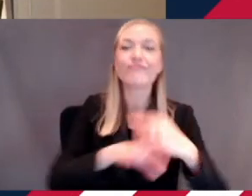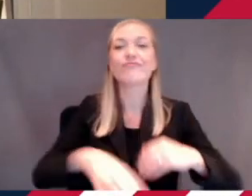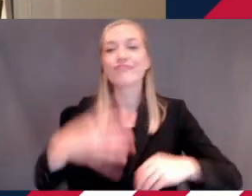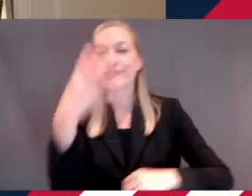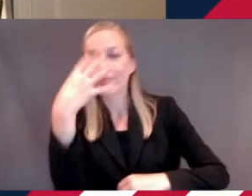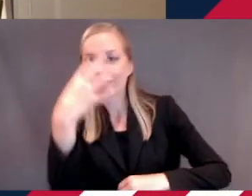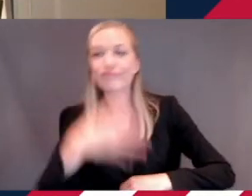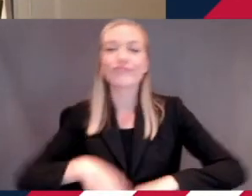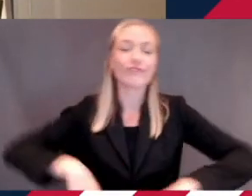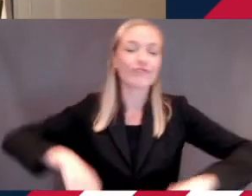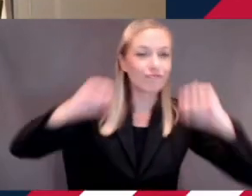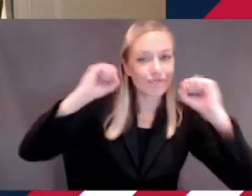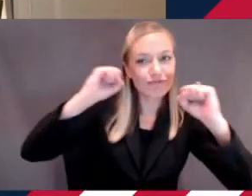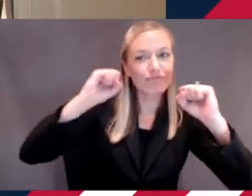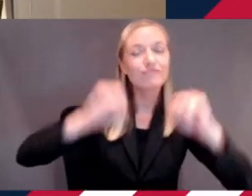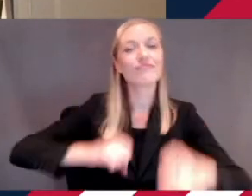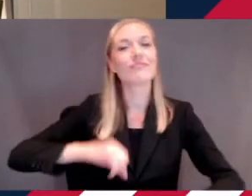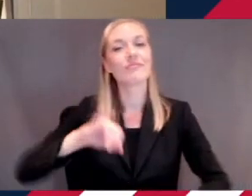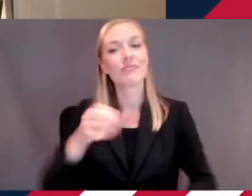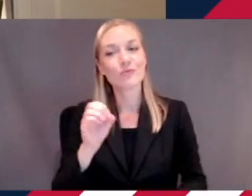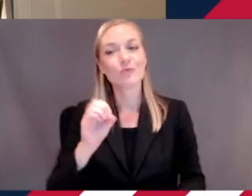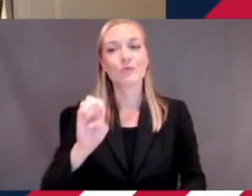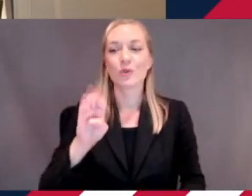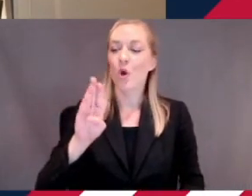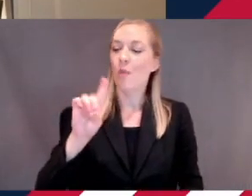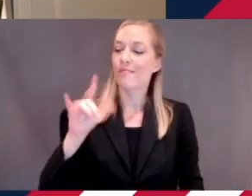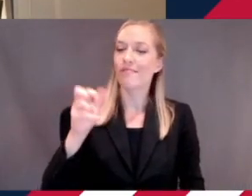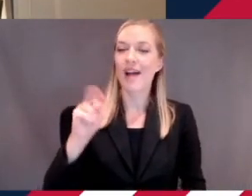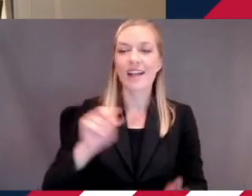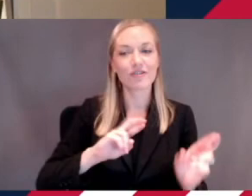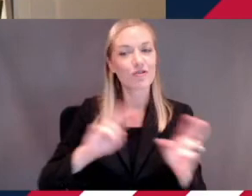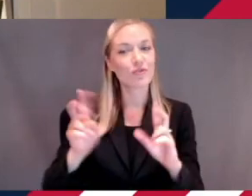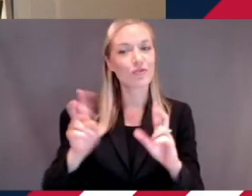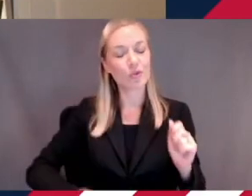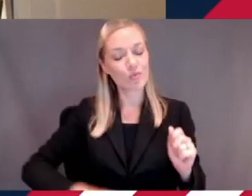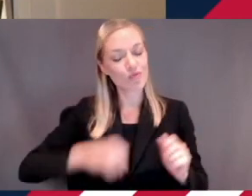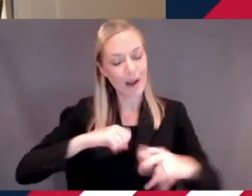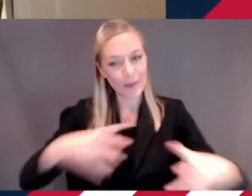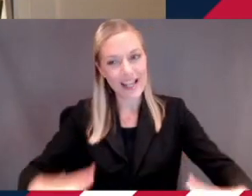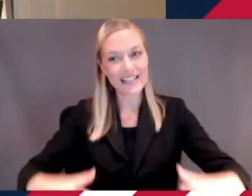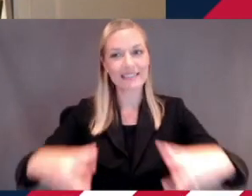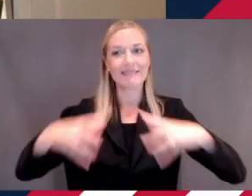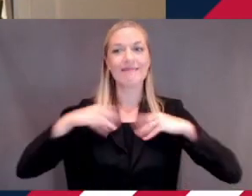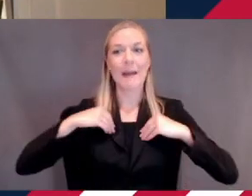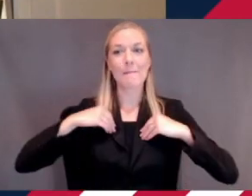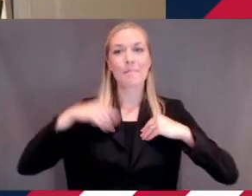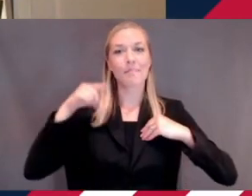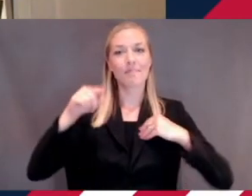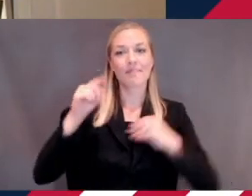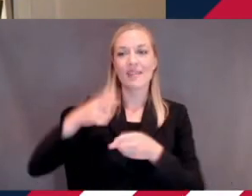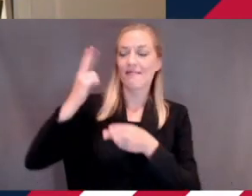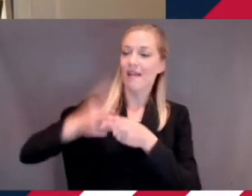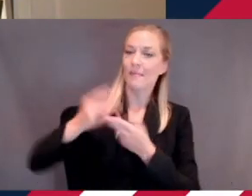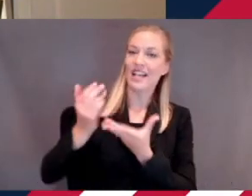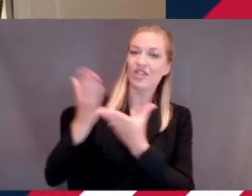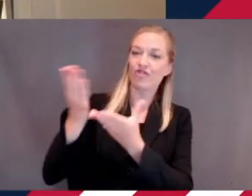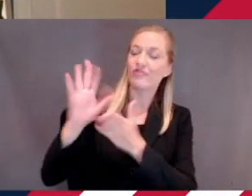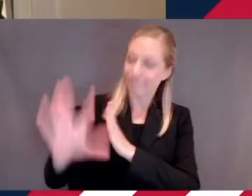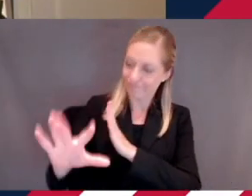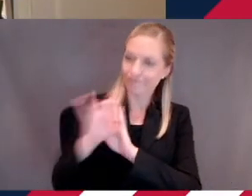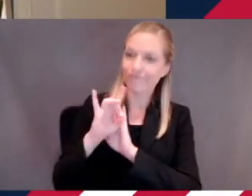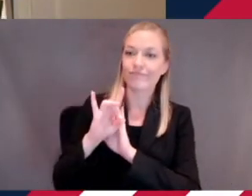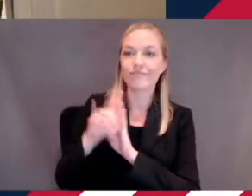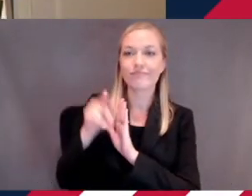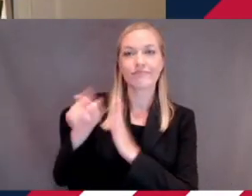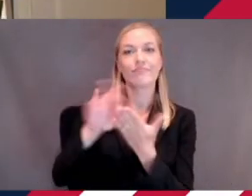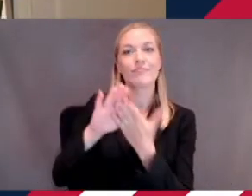resilience, a city of great diversity. And we will be there, and we look forward to celebrating when we get there. And as